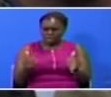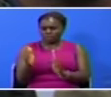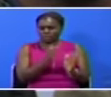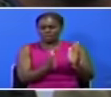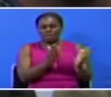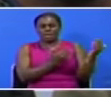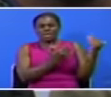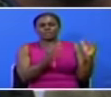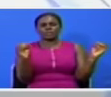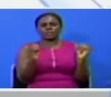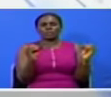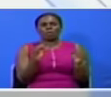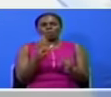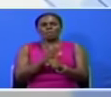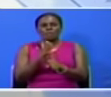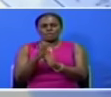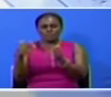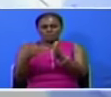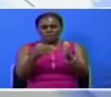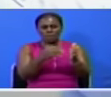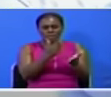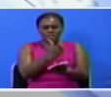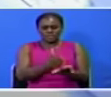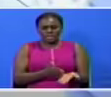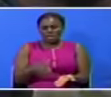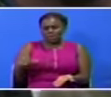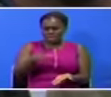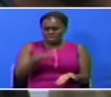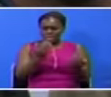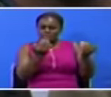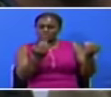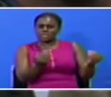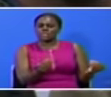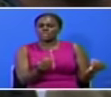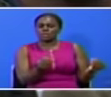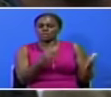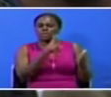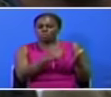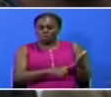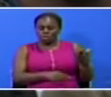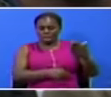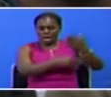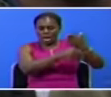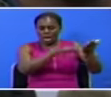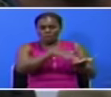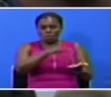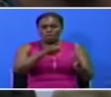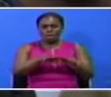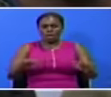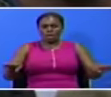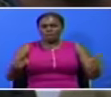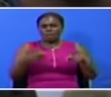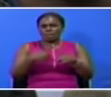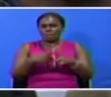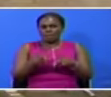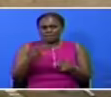not expecting many curves. There are some areas where we will need to add more land, but that's the